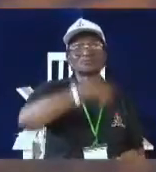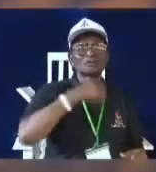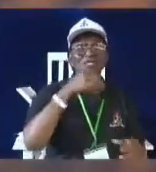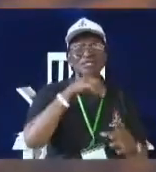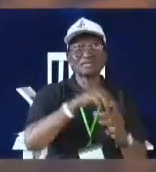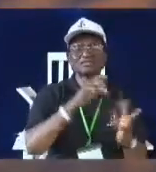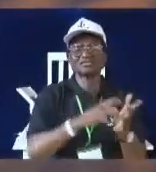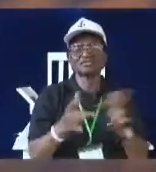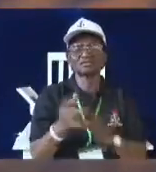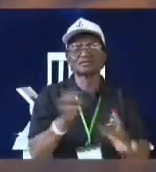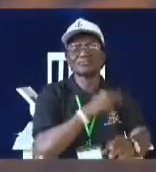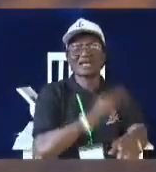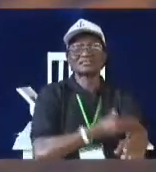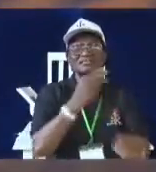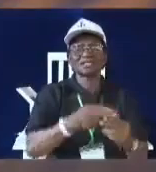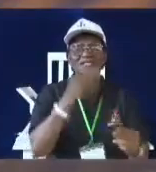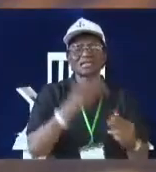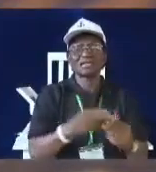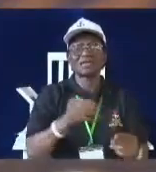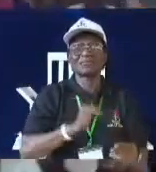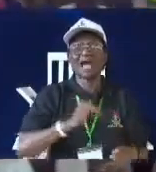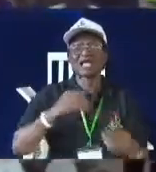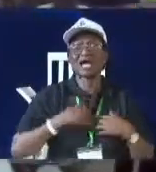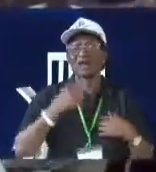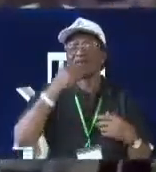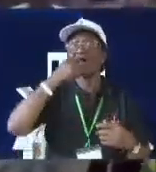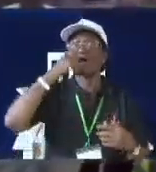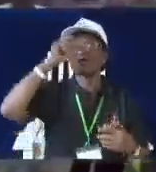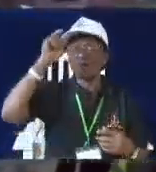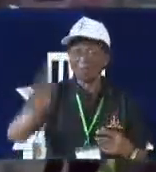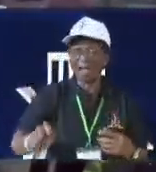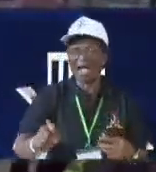In Jesus' mighty name, I've decreed.